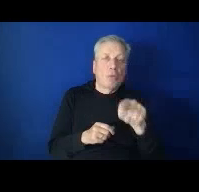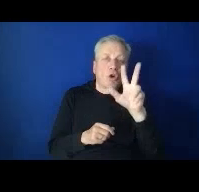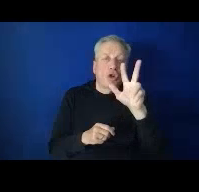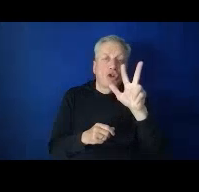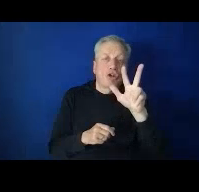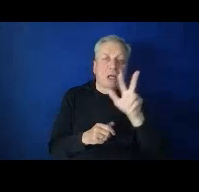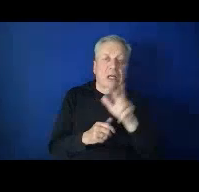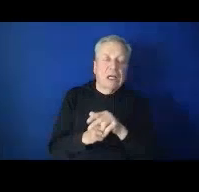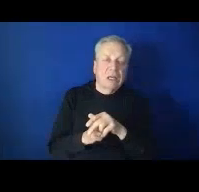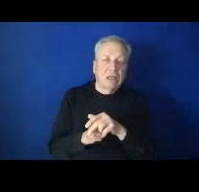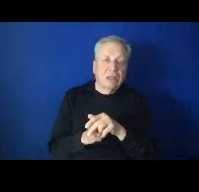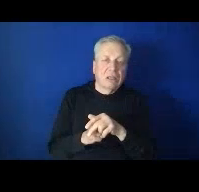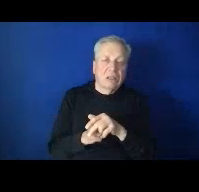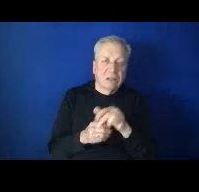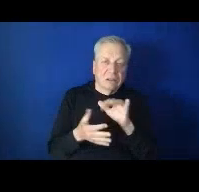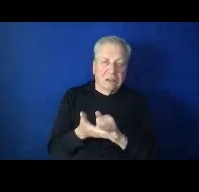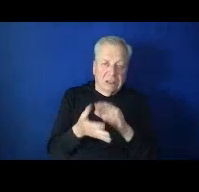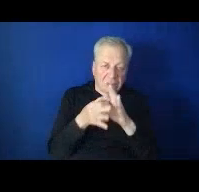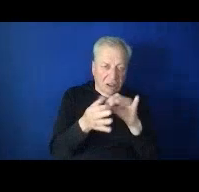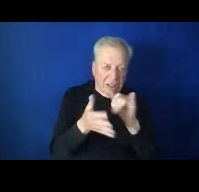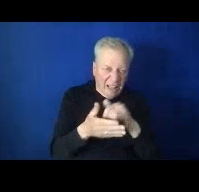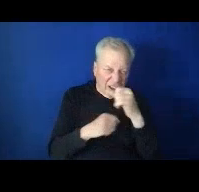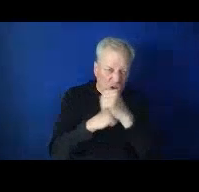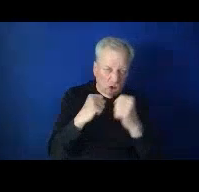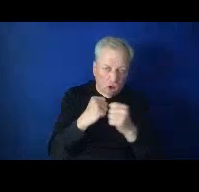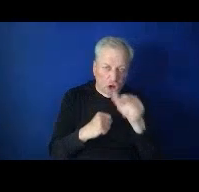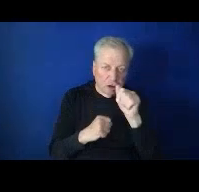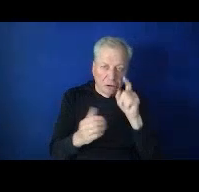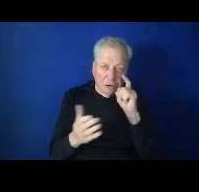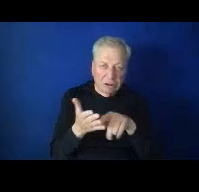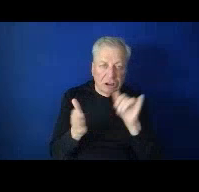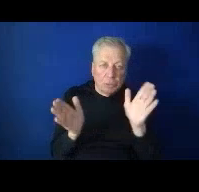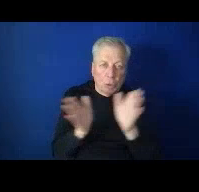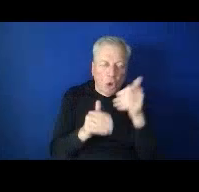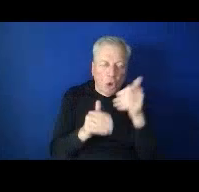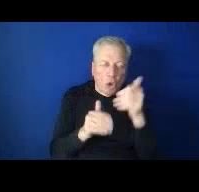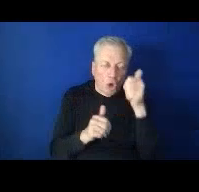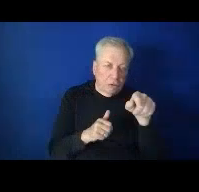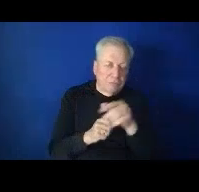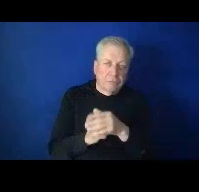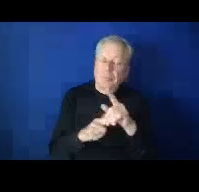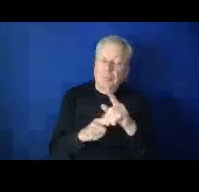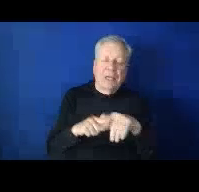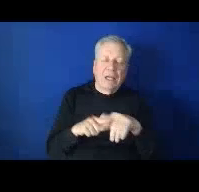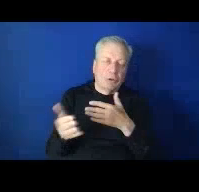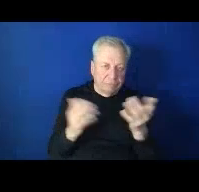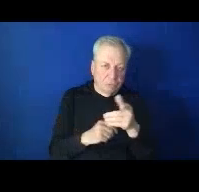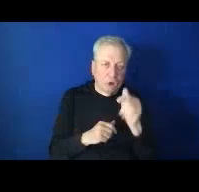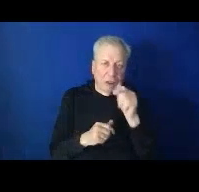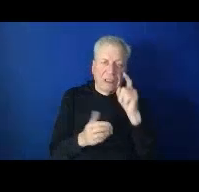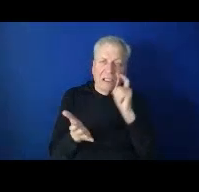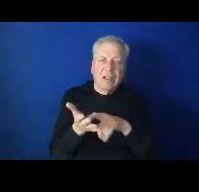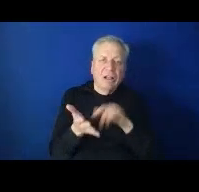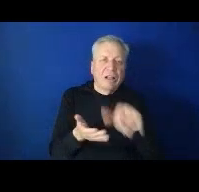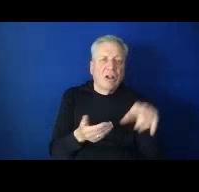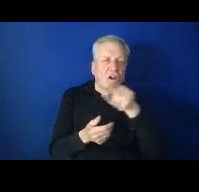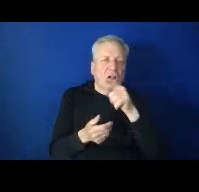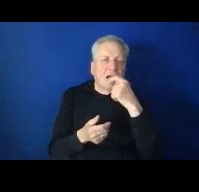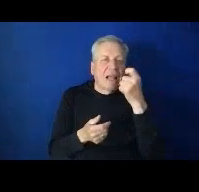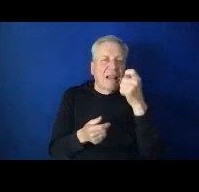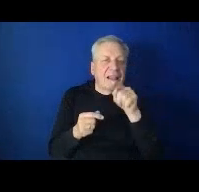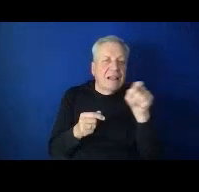million-year-old Mesa Falls is this structure you can see right in here, a smaller one. Anyways, you can see these little north-south fingers